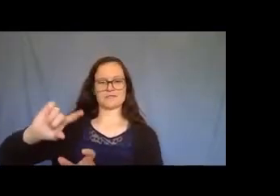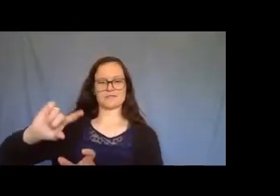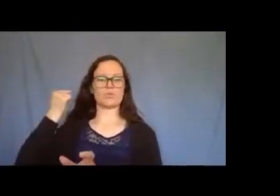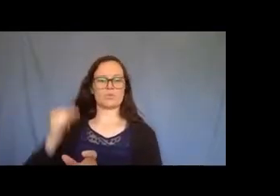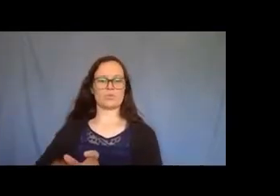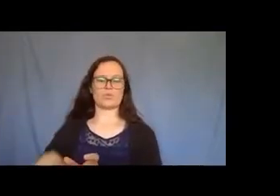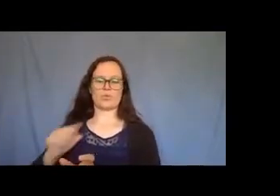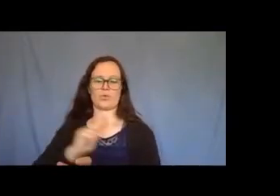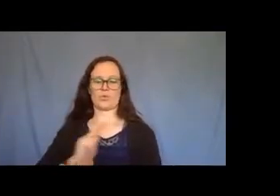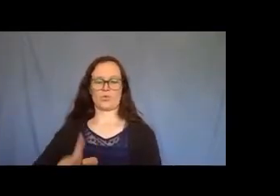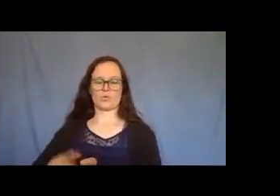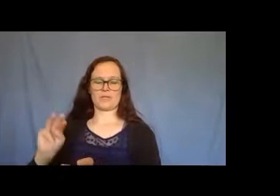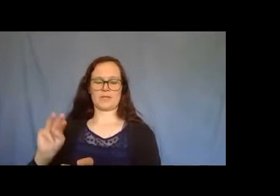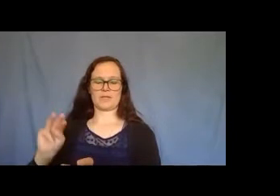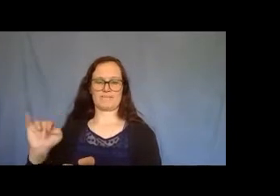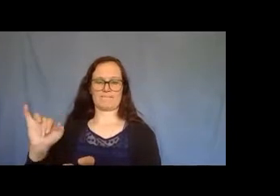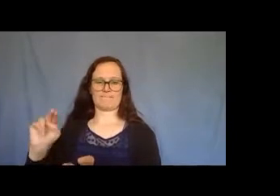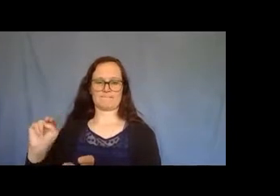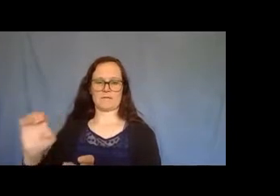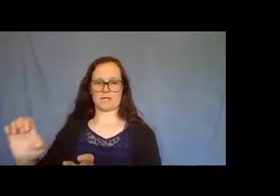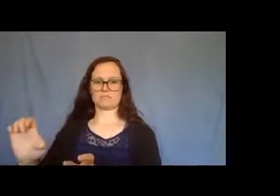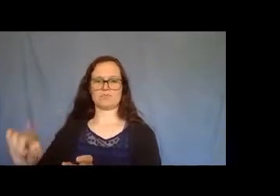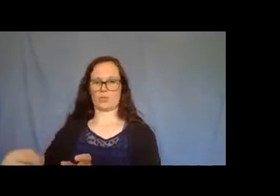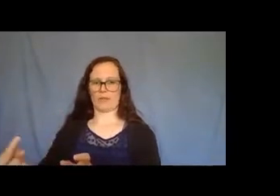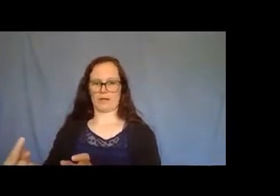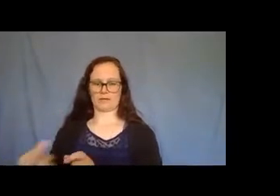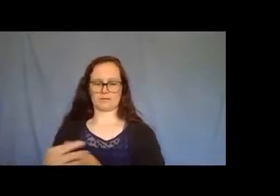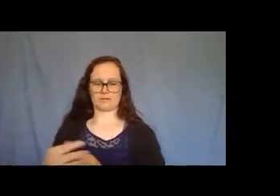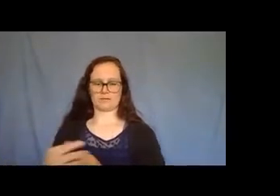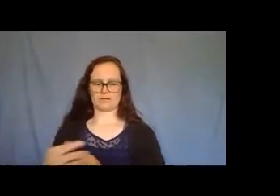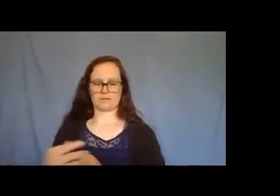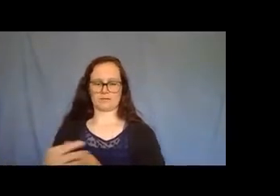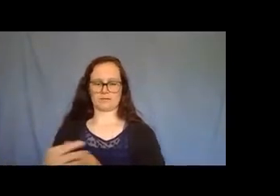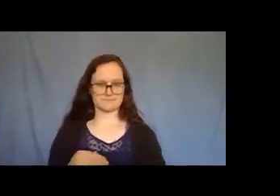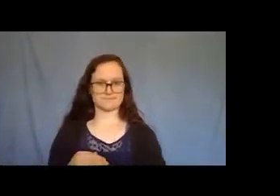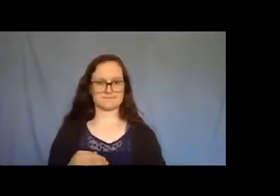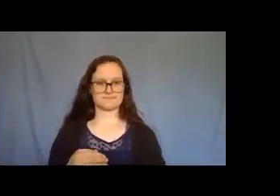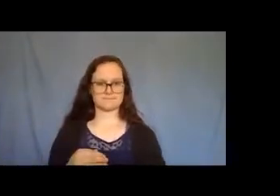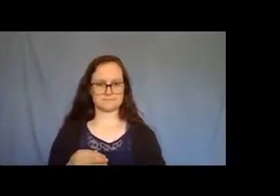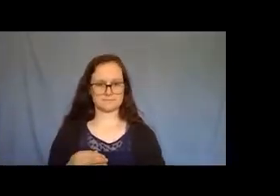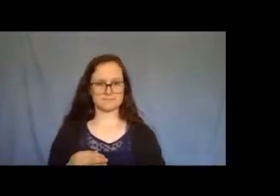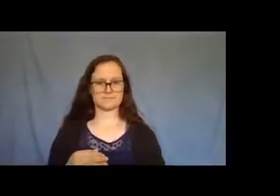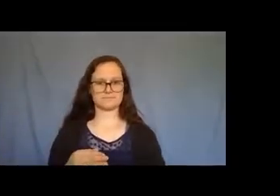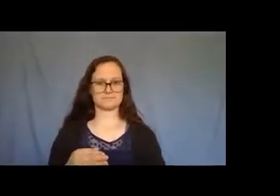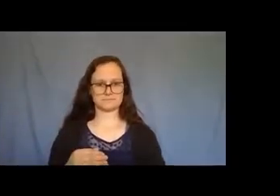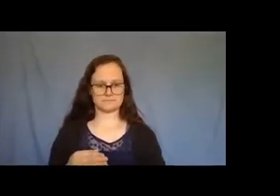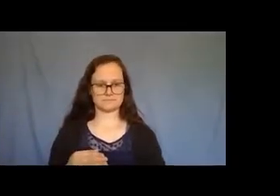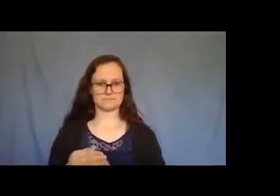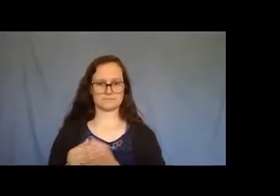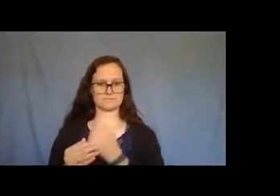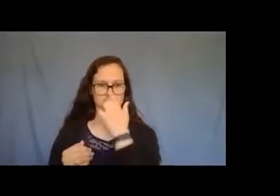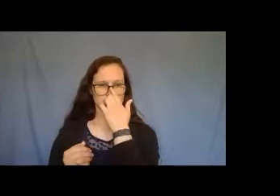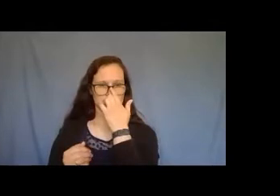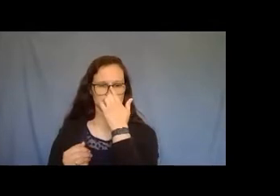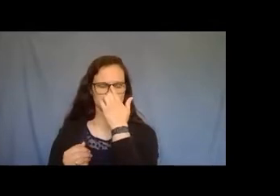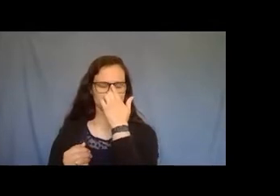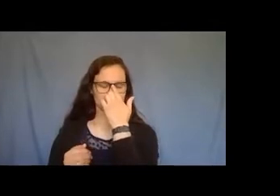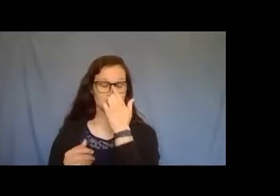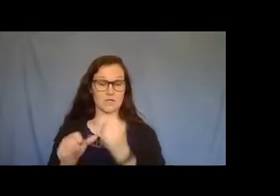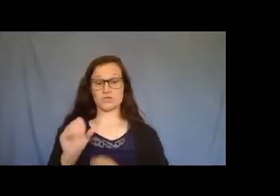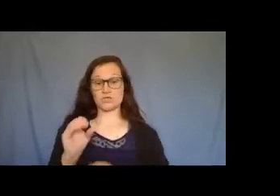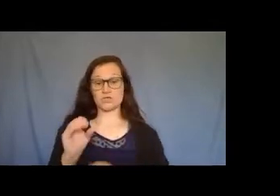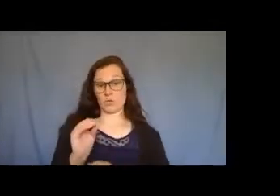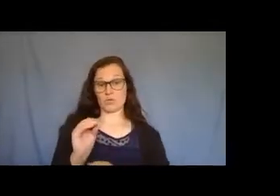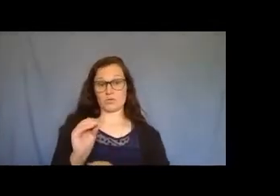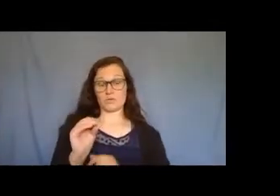you some contextual information. So there is a marked improvement